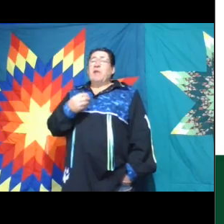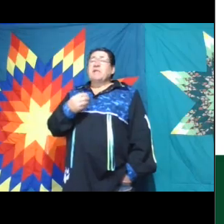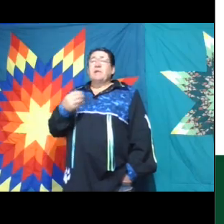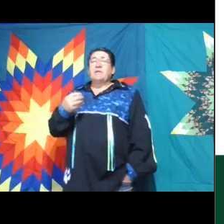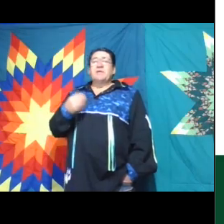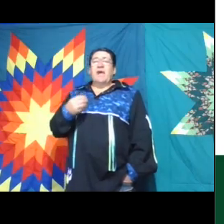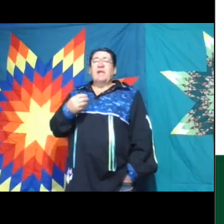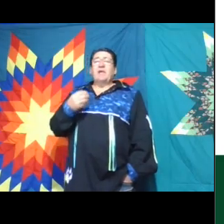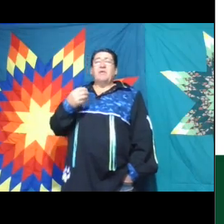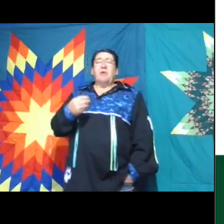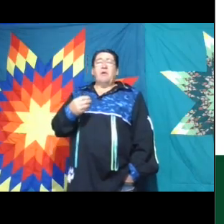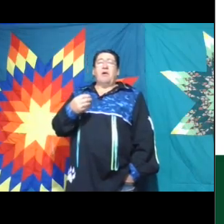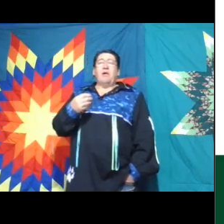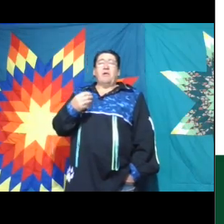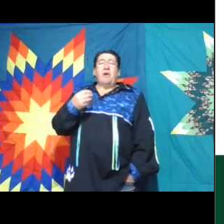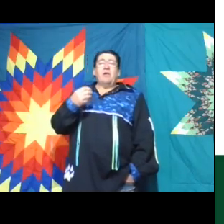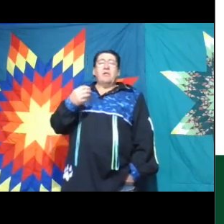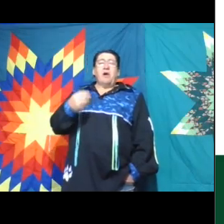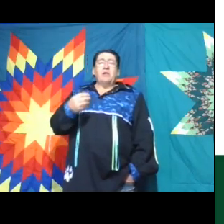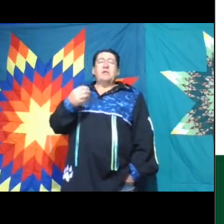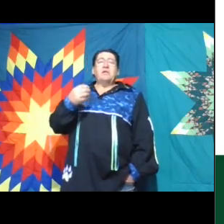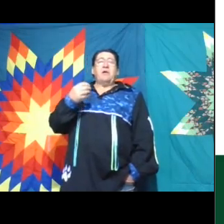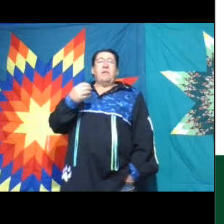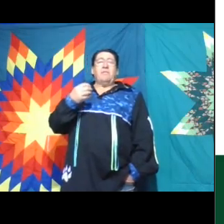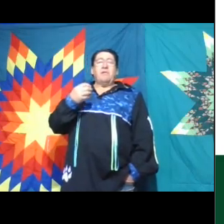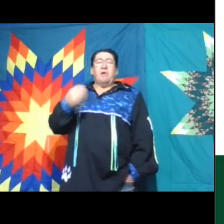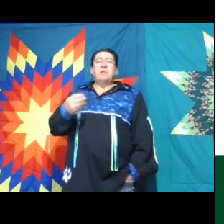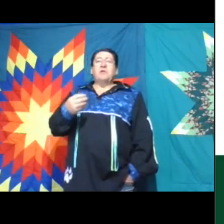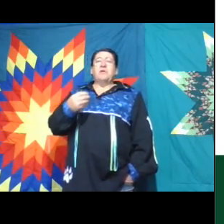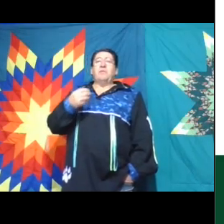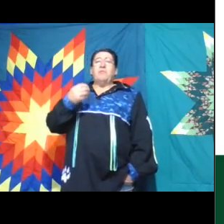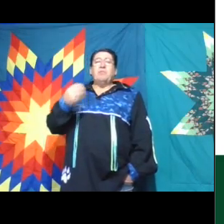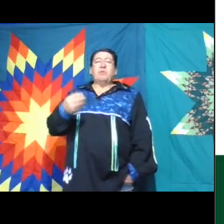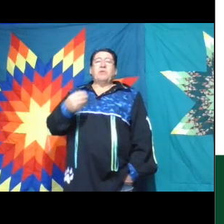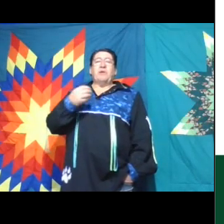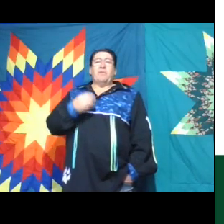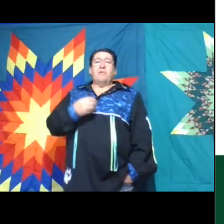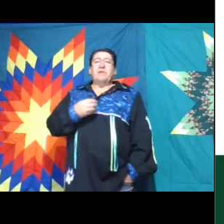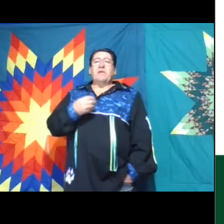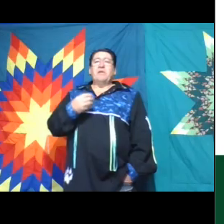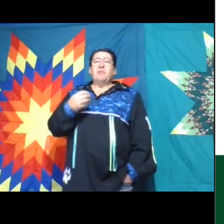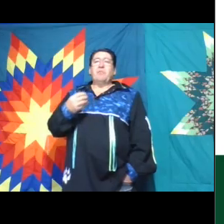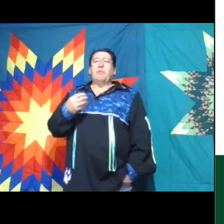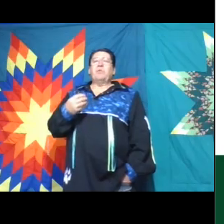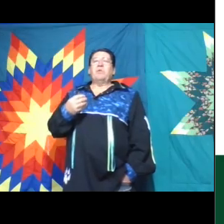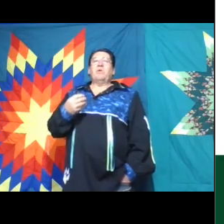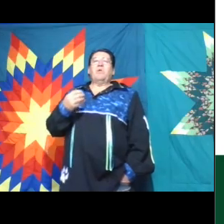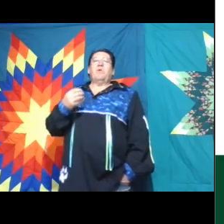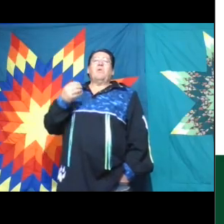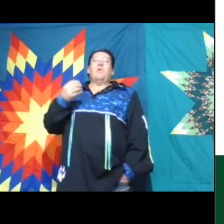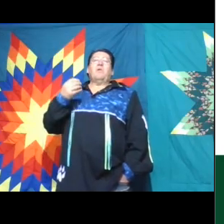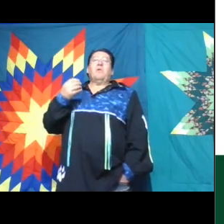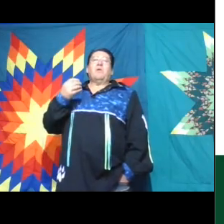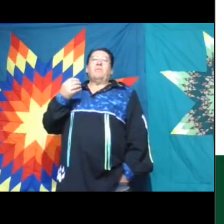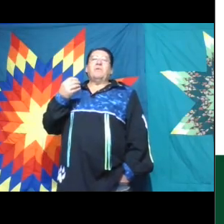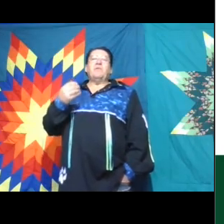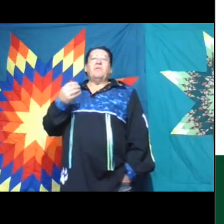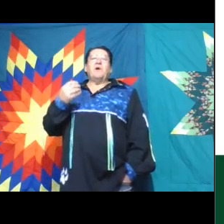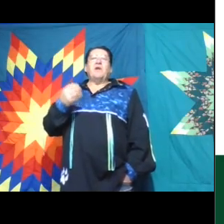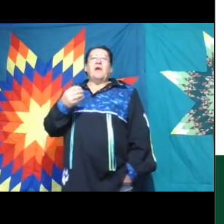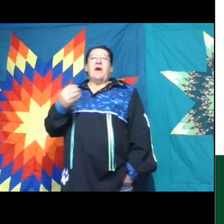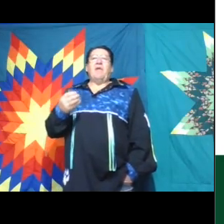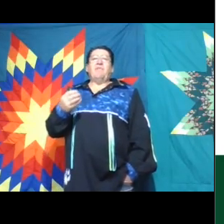the basic understanding or knowledge of culture, of people, the diversity of people, if